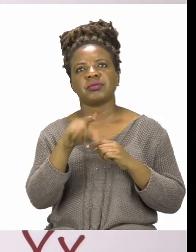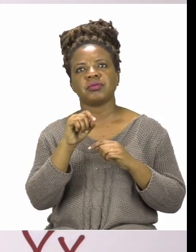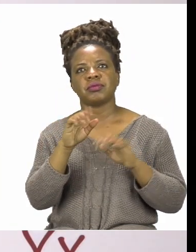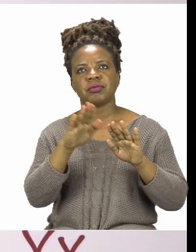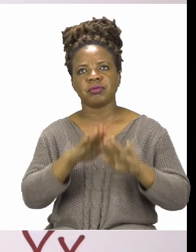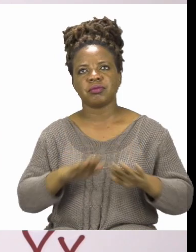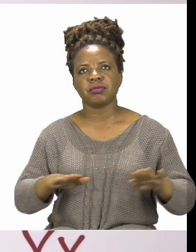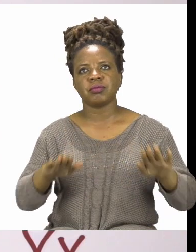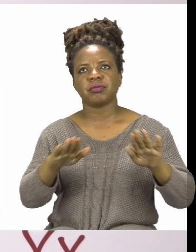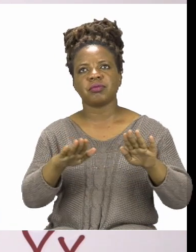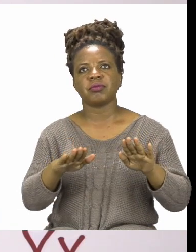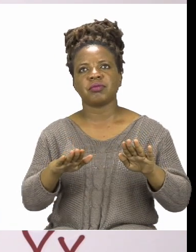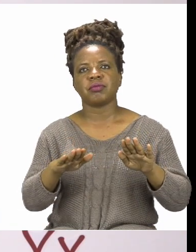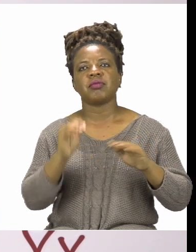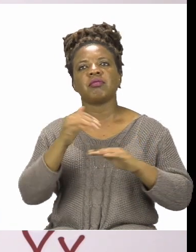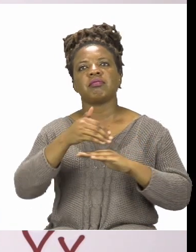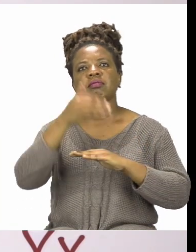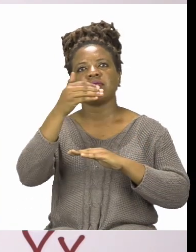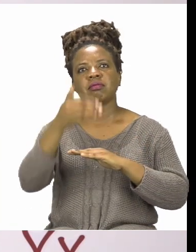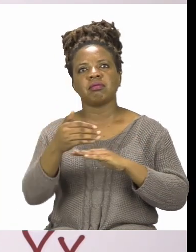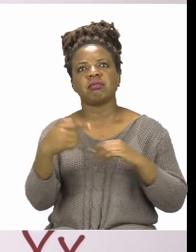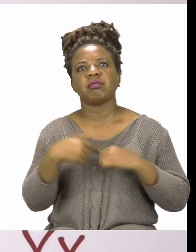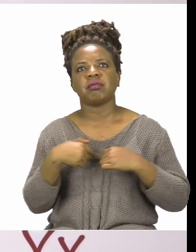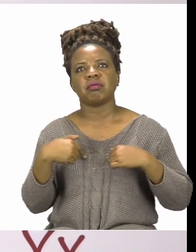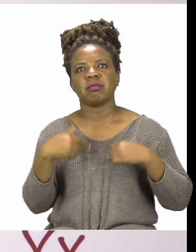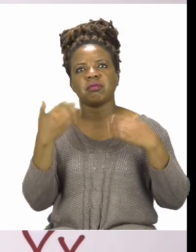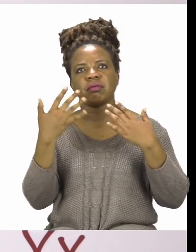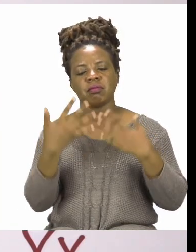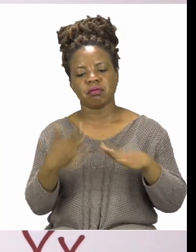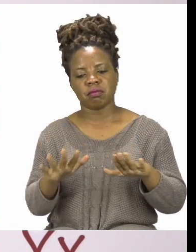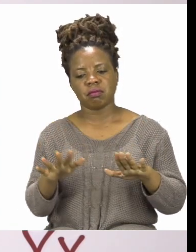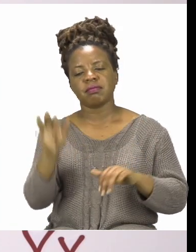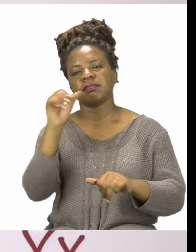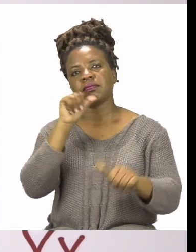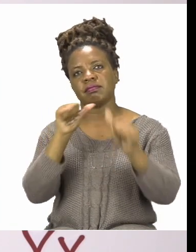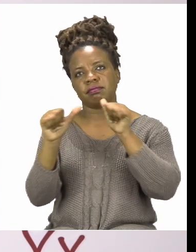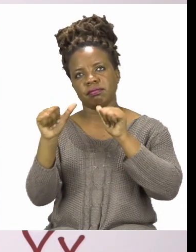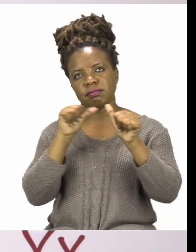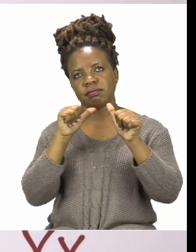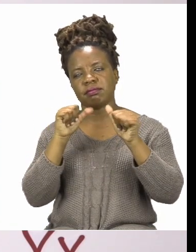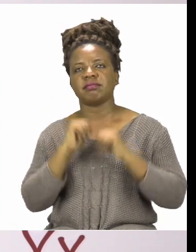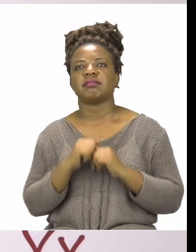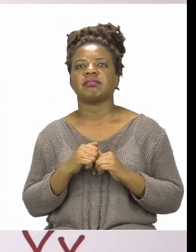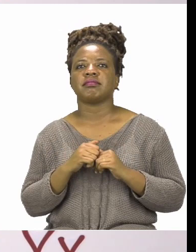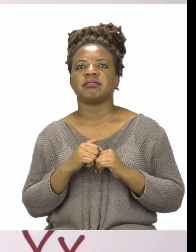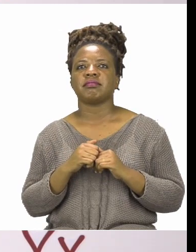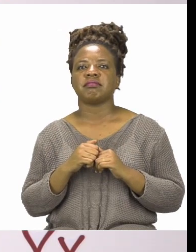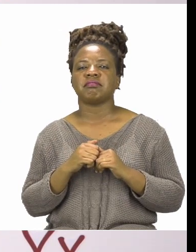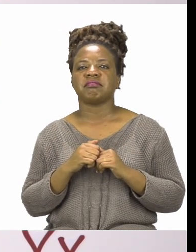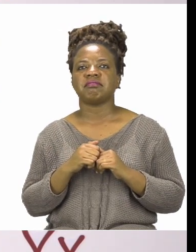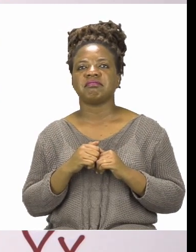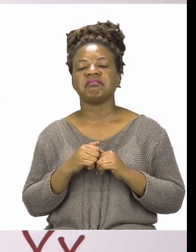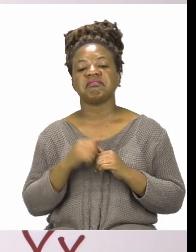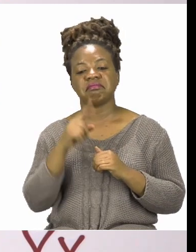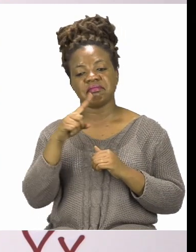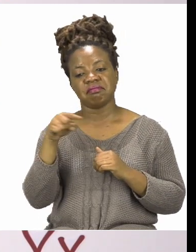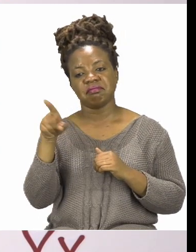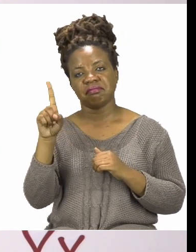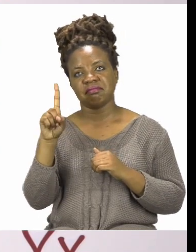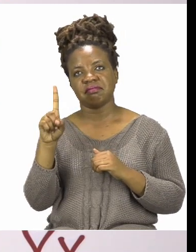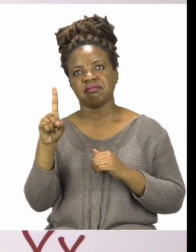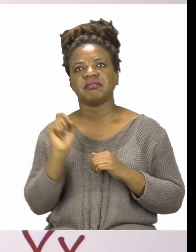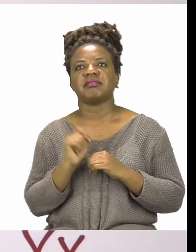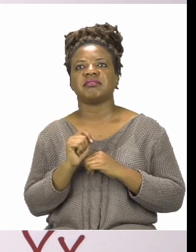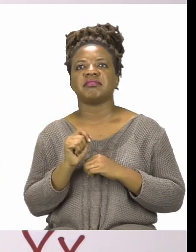the park after we finish eating. Yes, it is